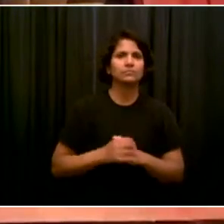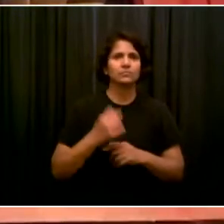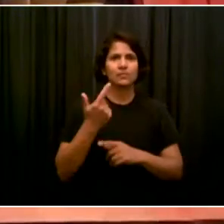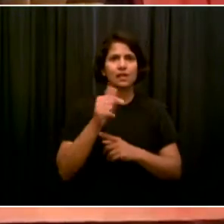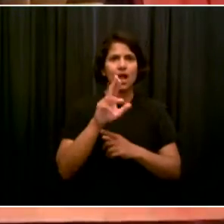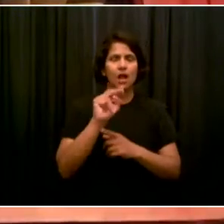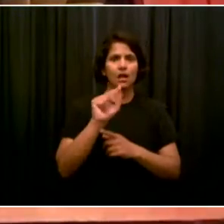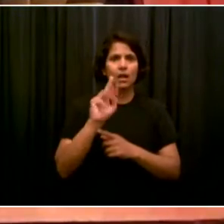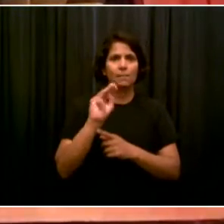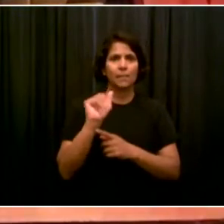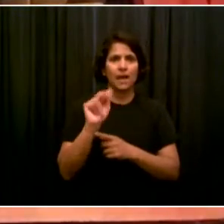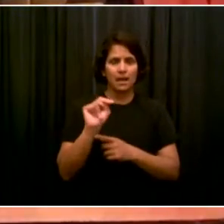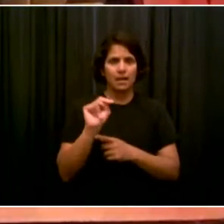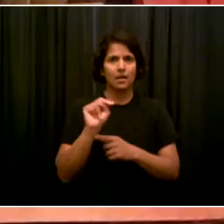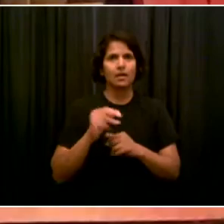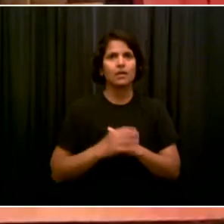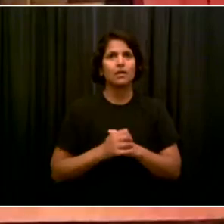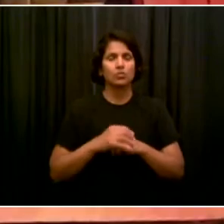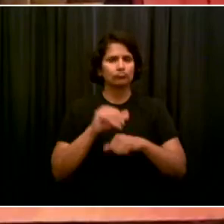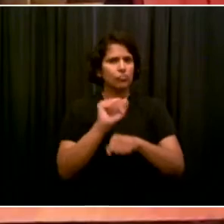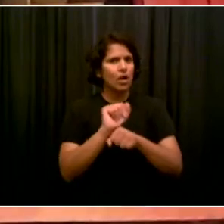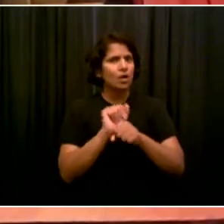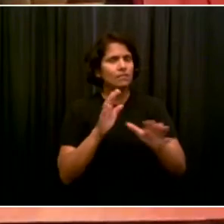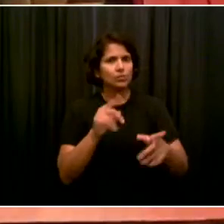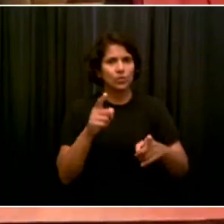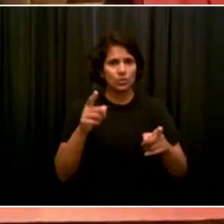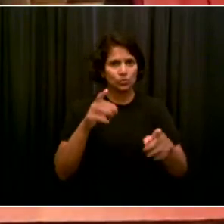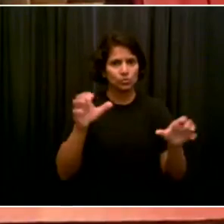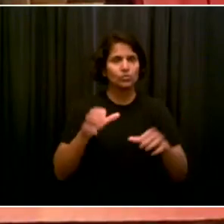Also acknowledge the great work that College Lacerda has done